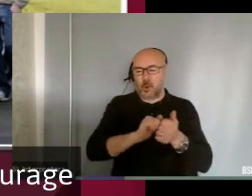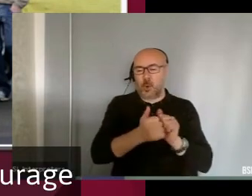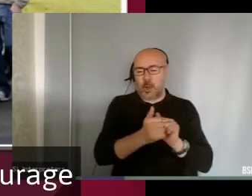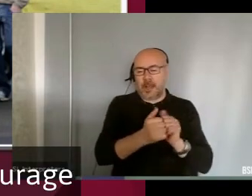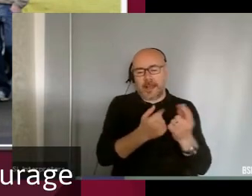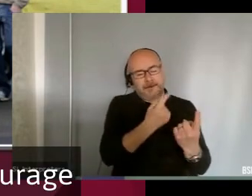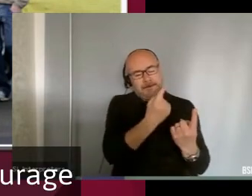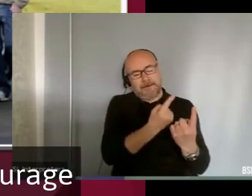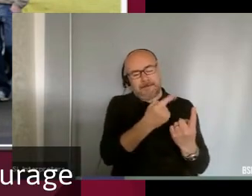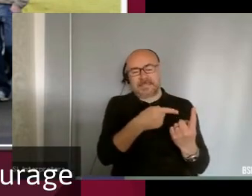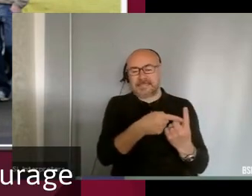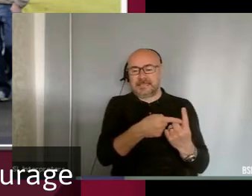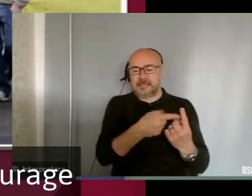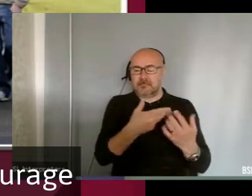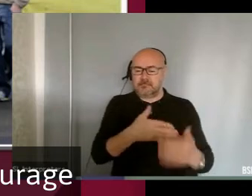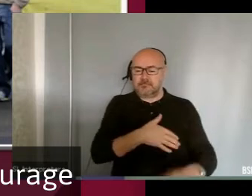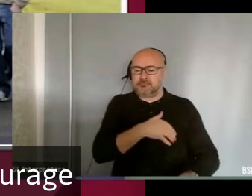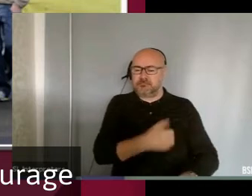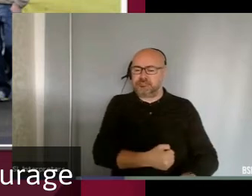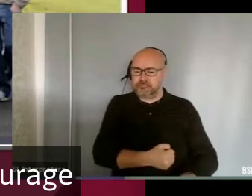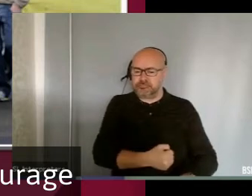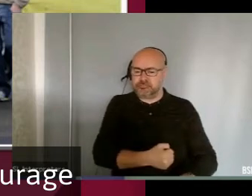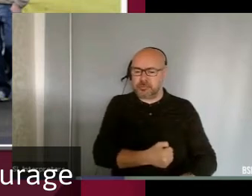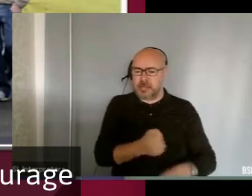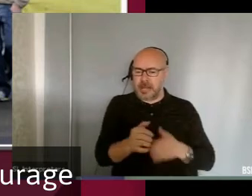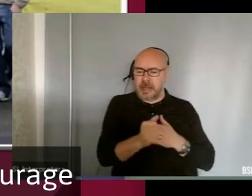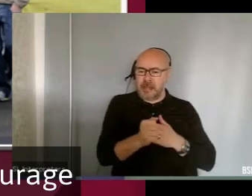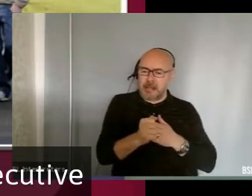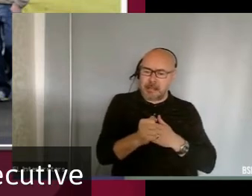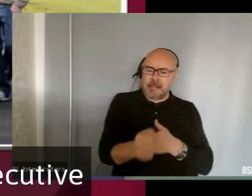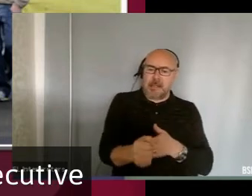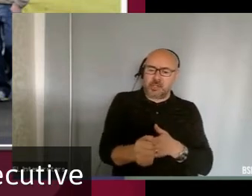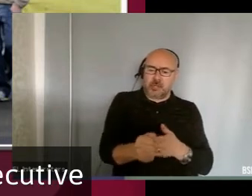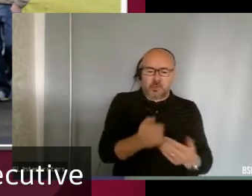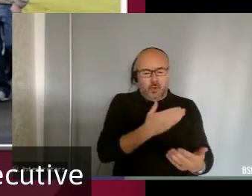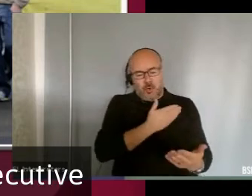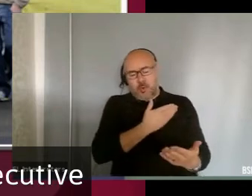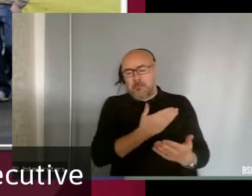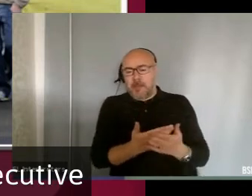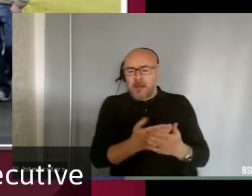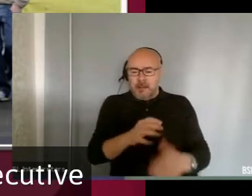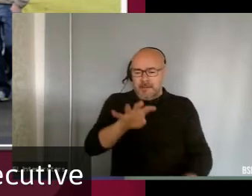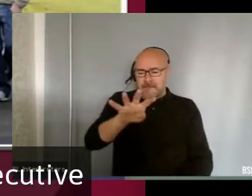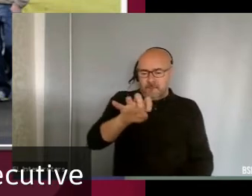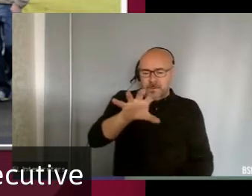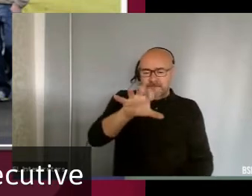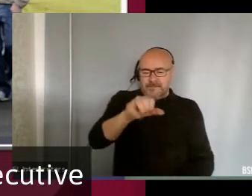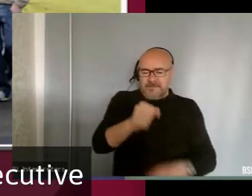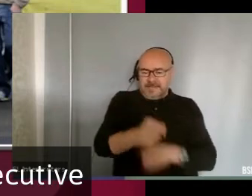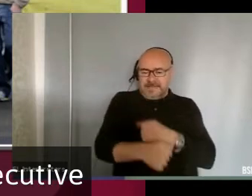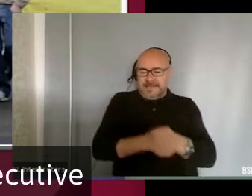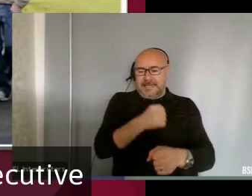shown great courage and leadership actually over the last 15 years in his post as Chief